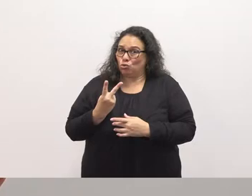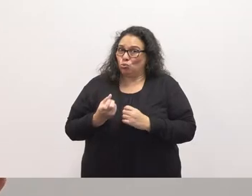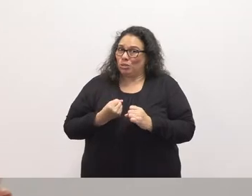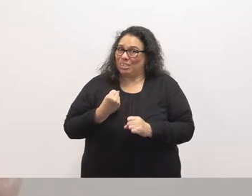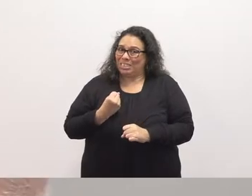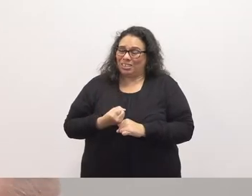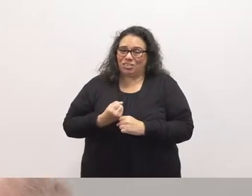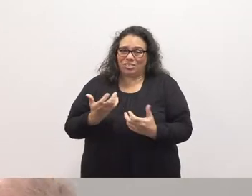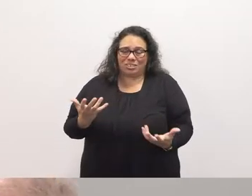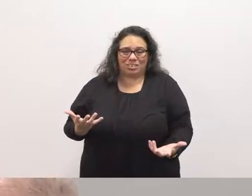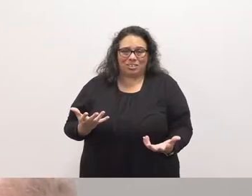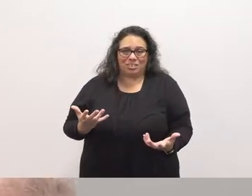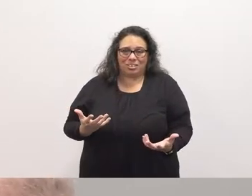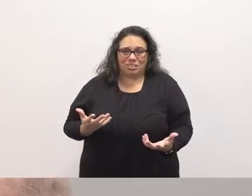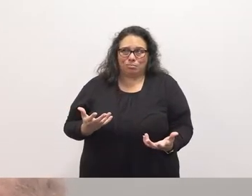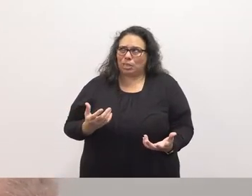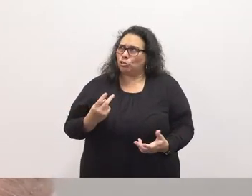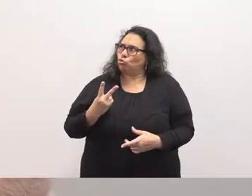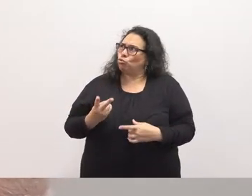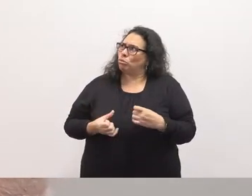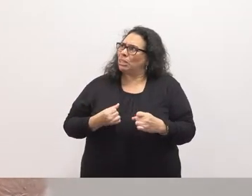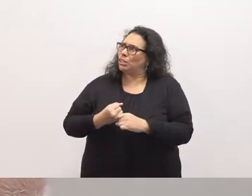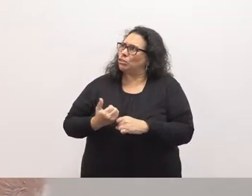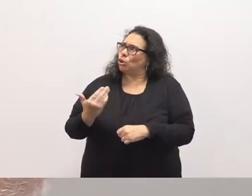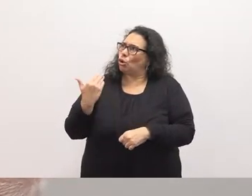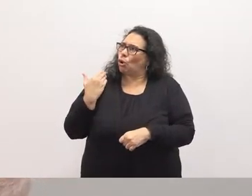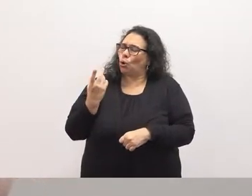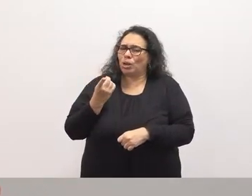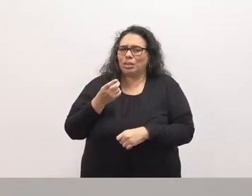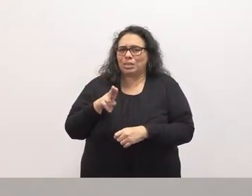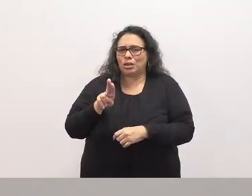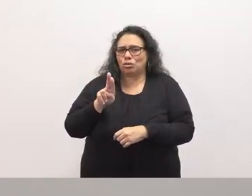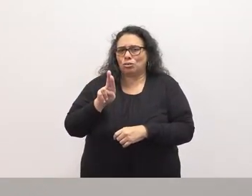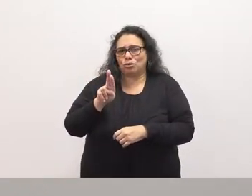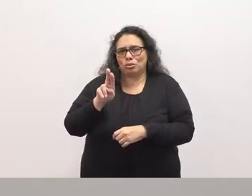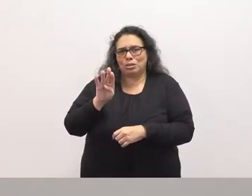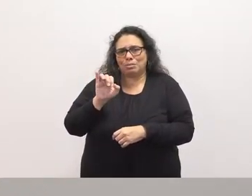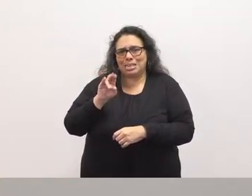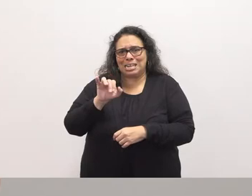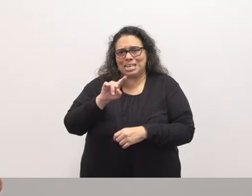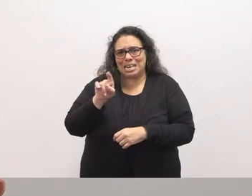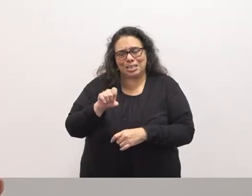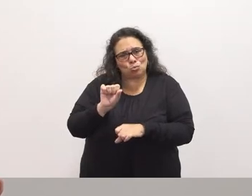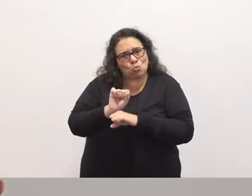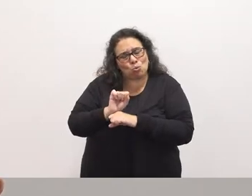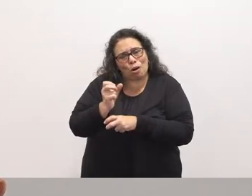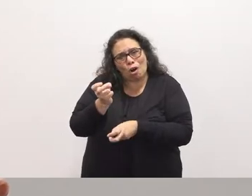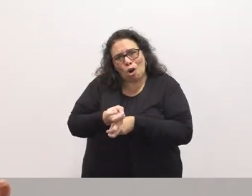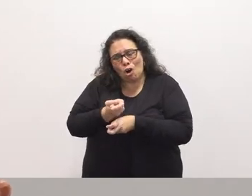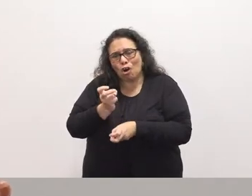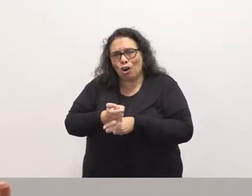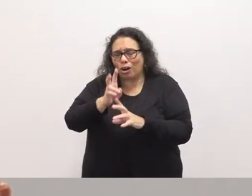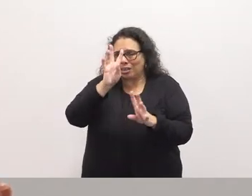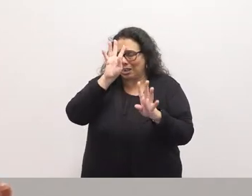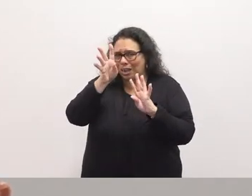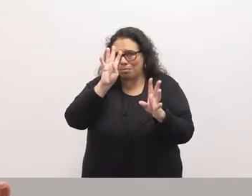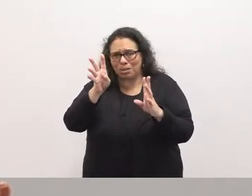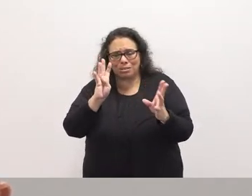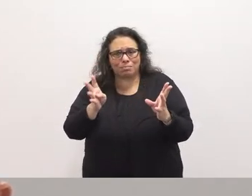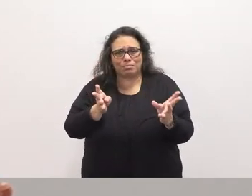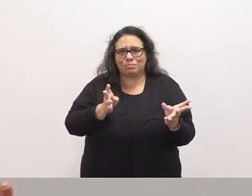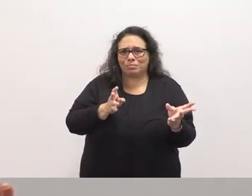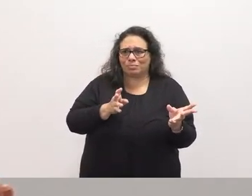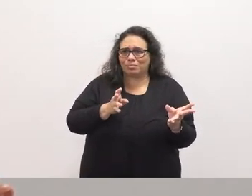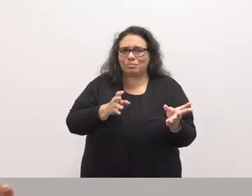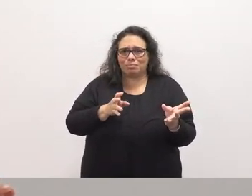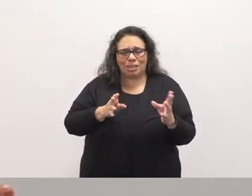since we did that. Was it 2 years ago, Dr. Benitez, when we worked hard to come up with... 3 years ago, I believe